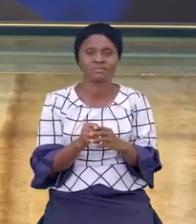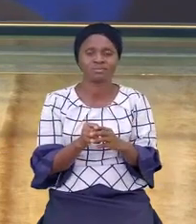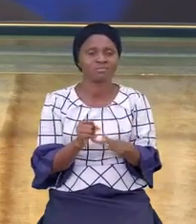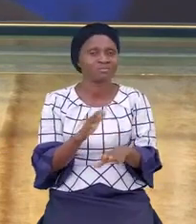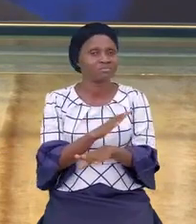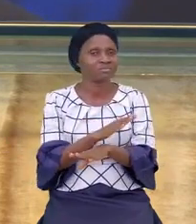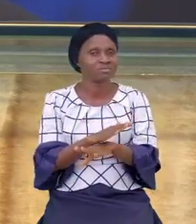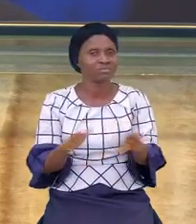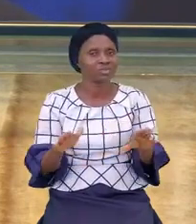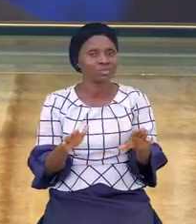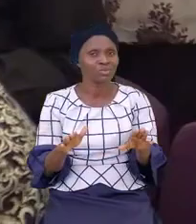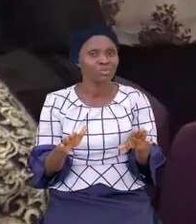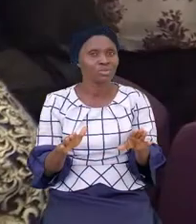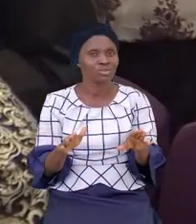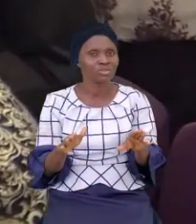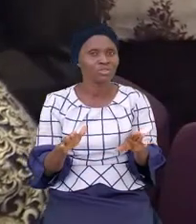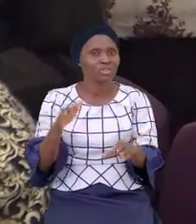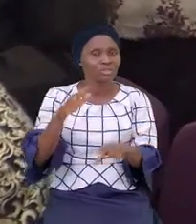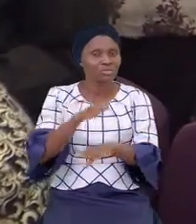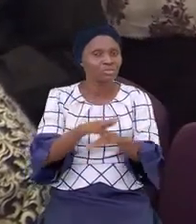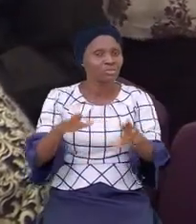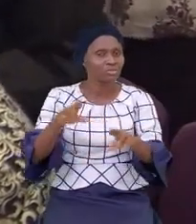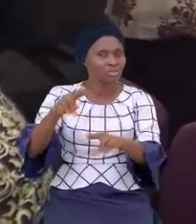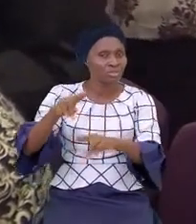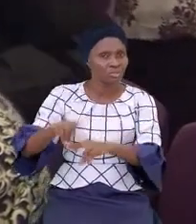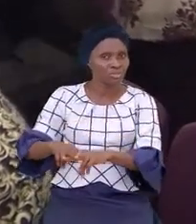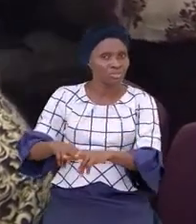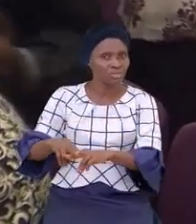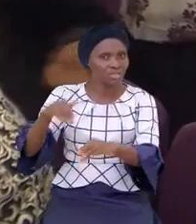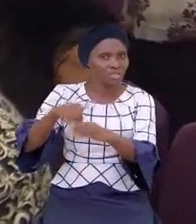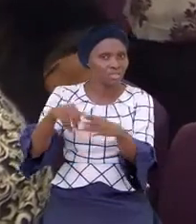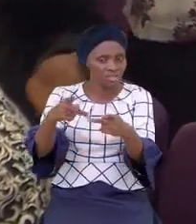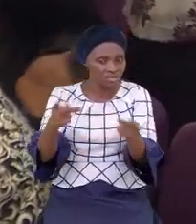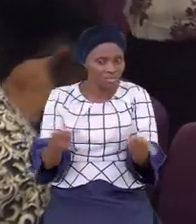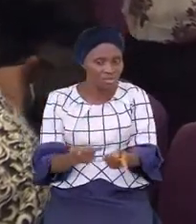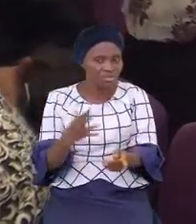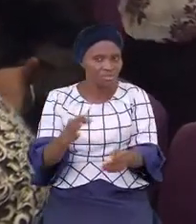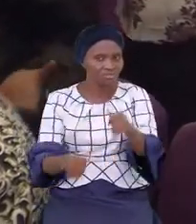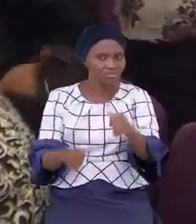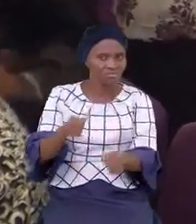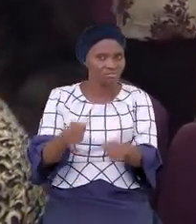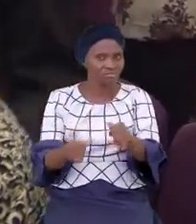Don't sit in the premises of doubt.